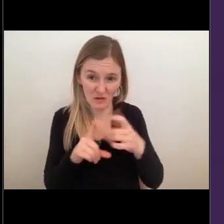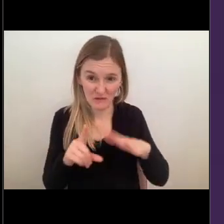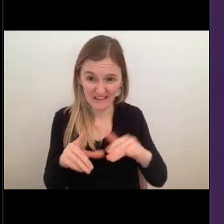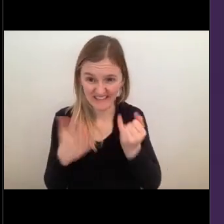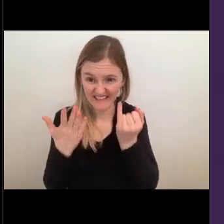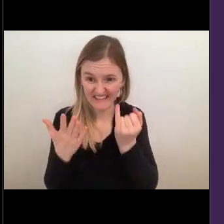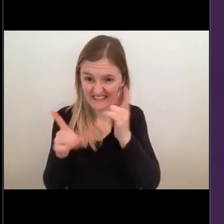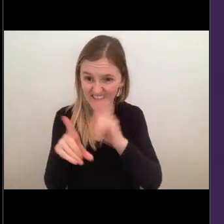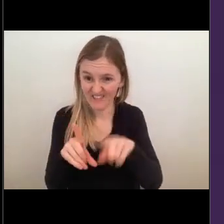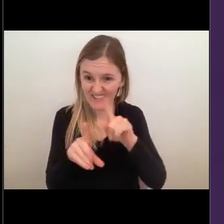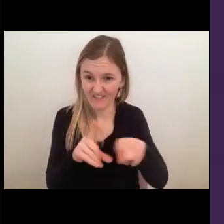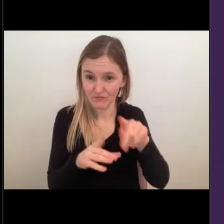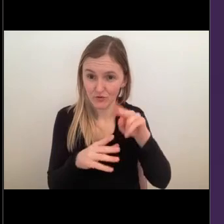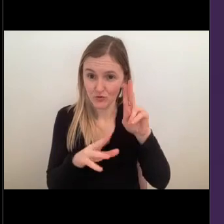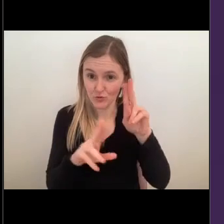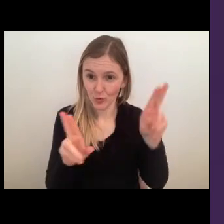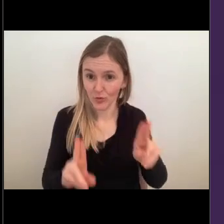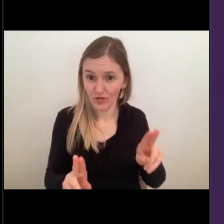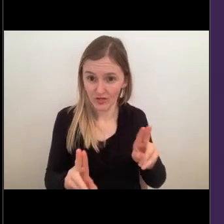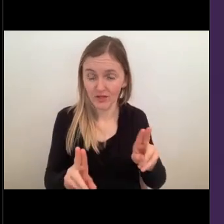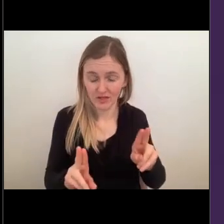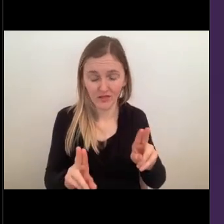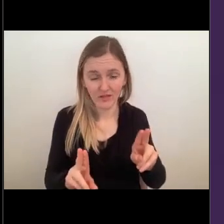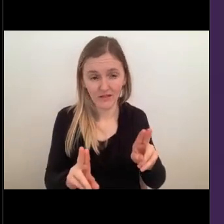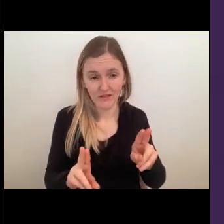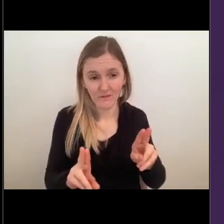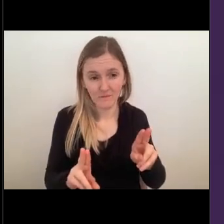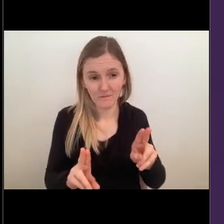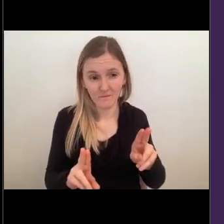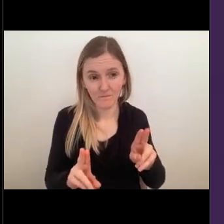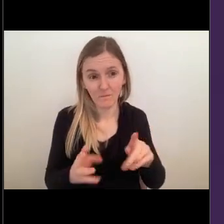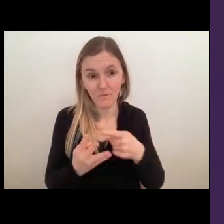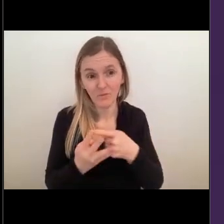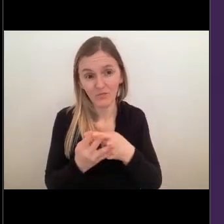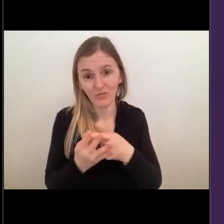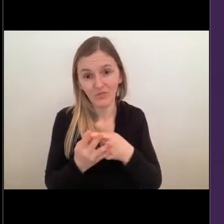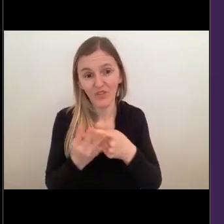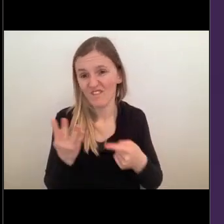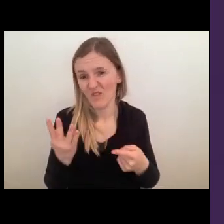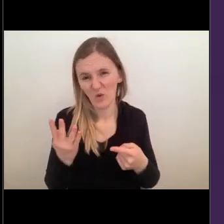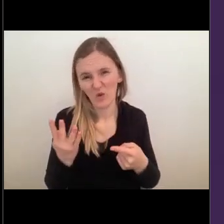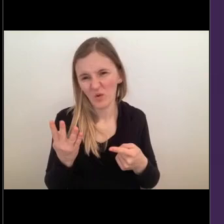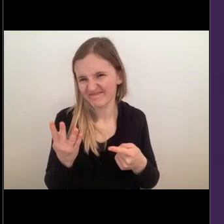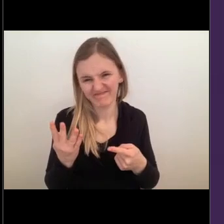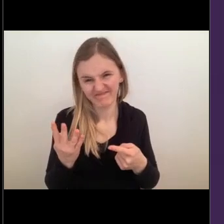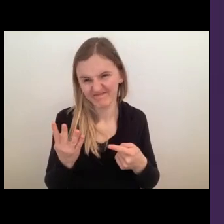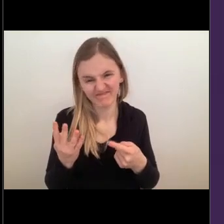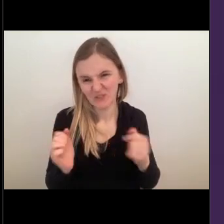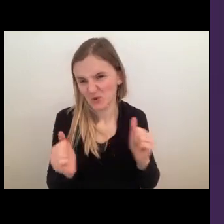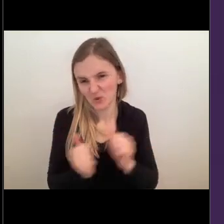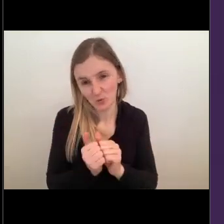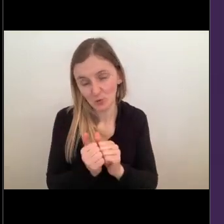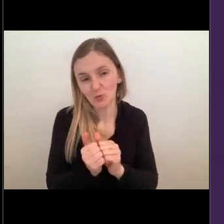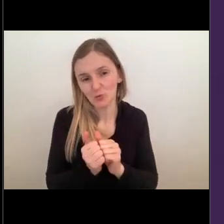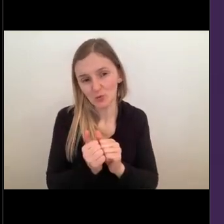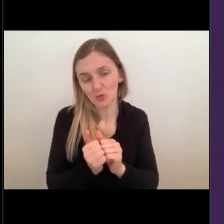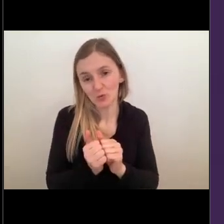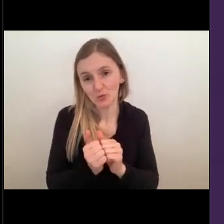of them, you know, there was 4 of them weren't the best setting for her,